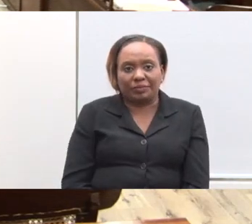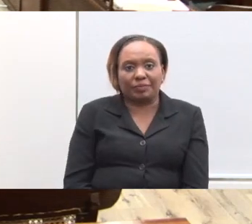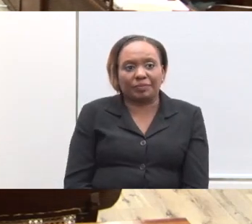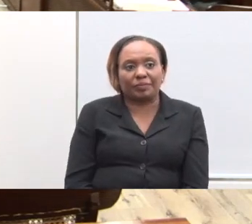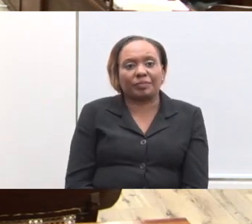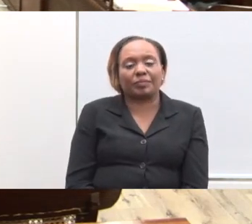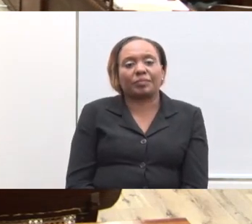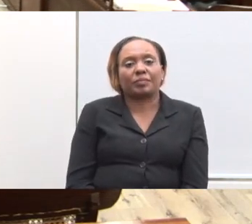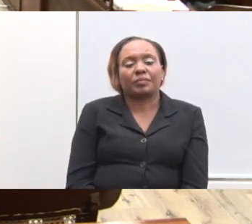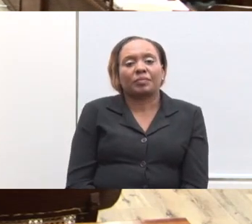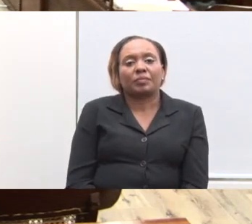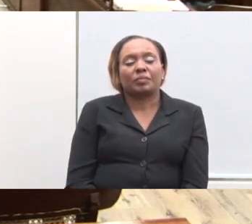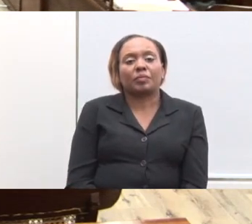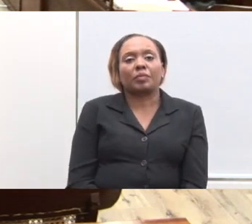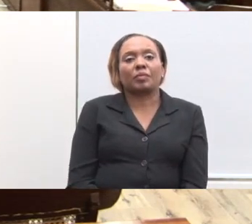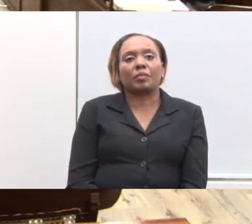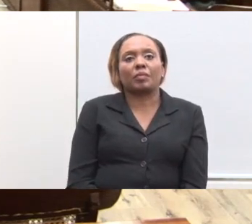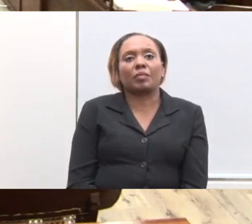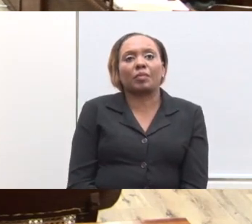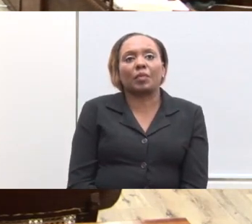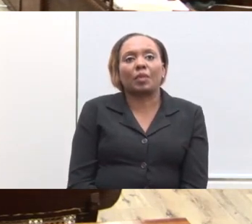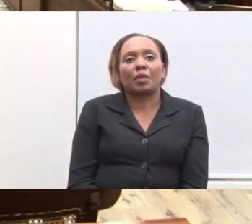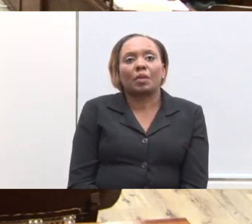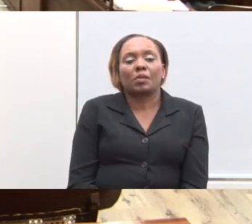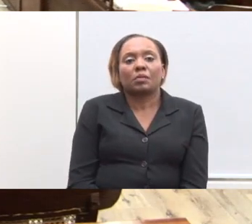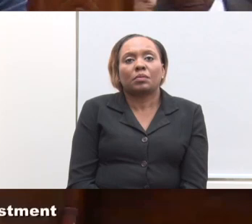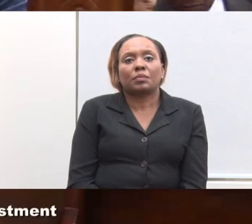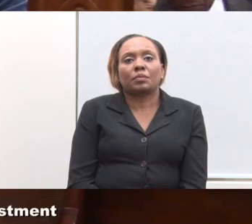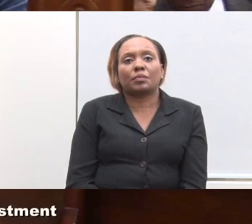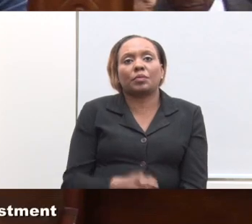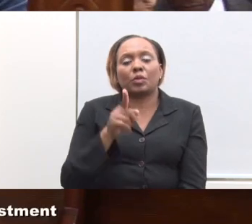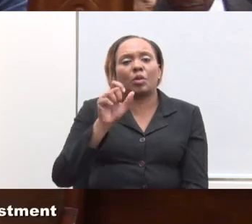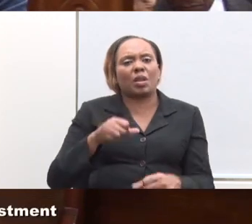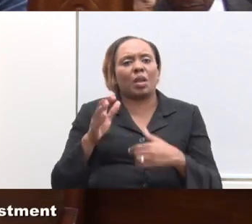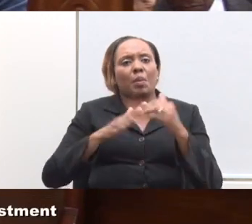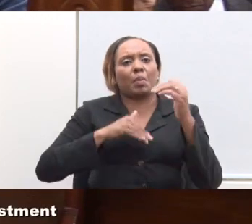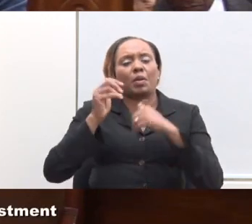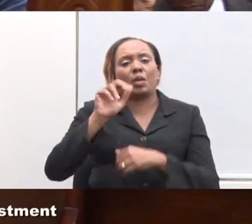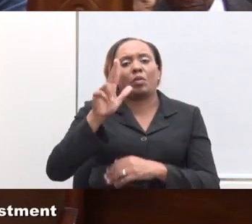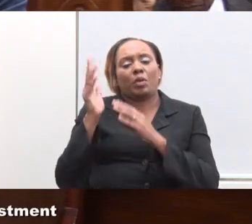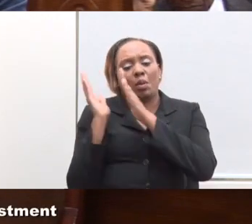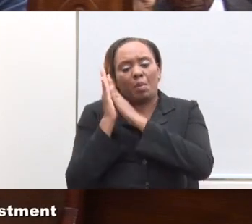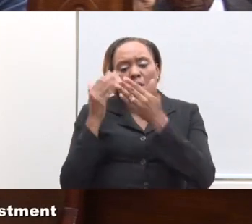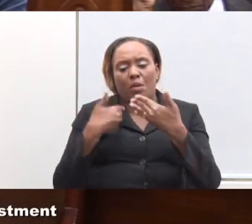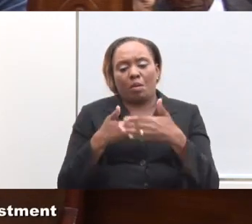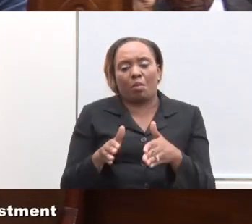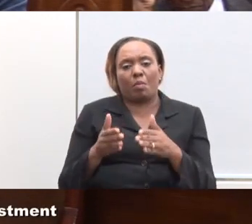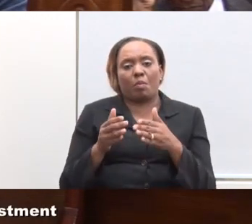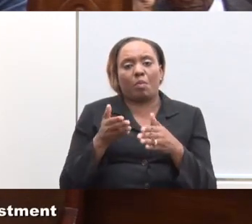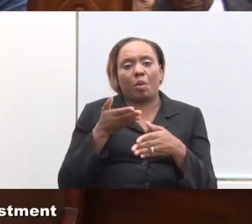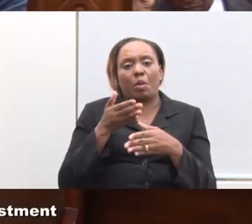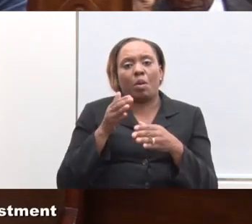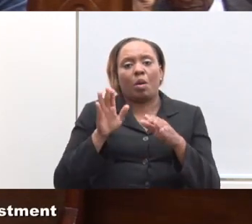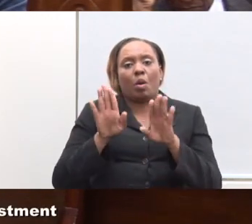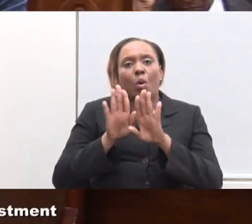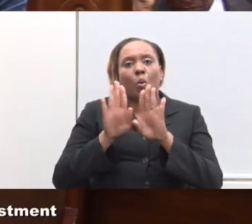Mr. Speaker, I am told that you can build a 3-bedroom wall house without land